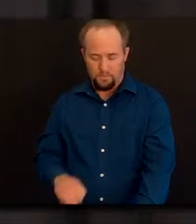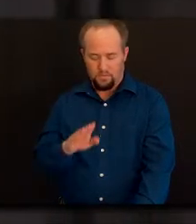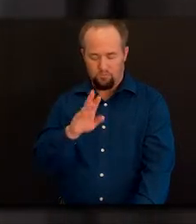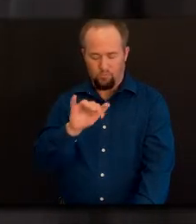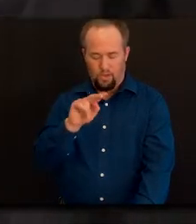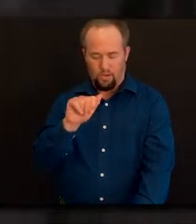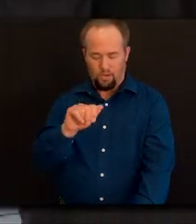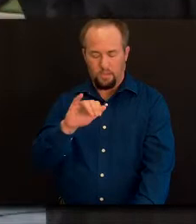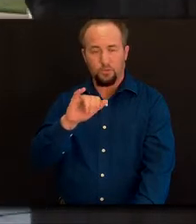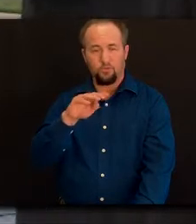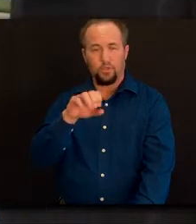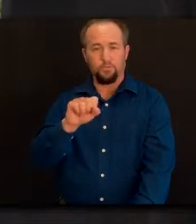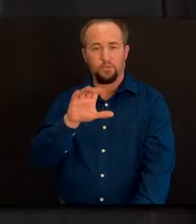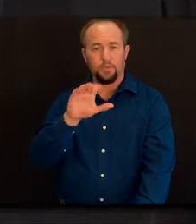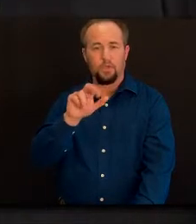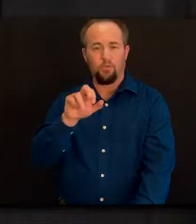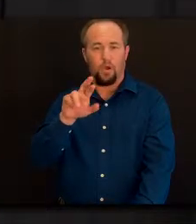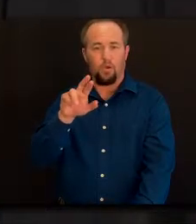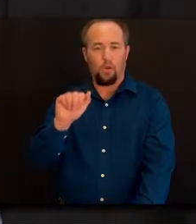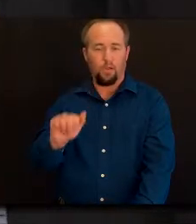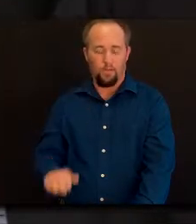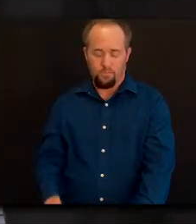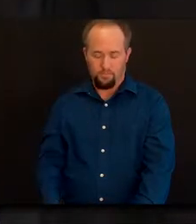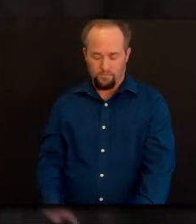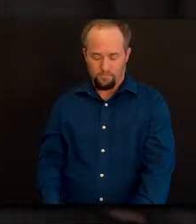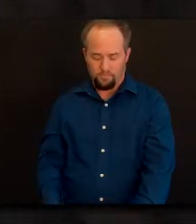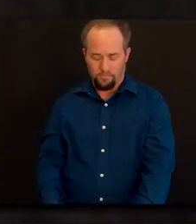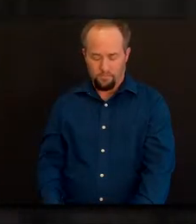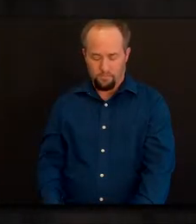Brianna James Carrera.